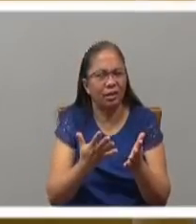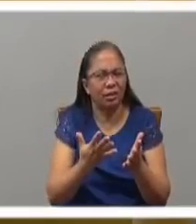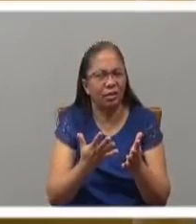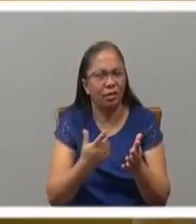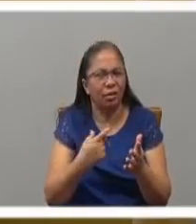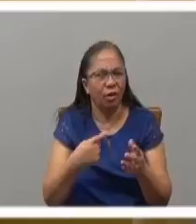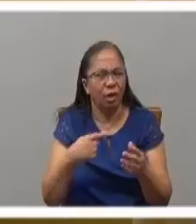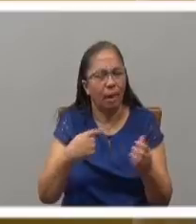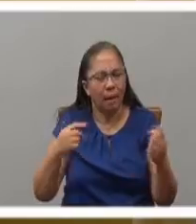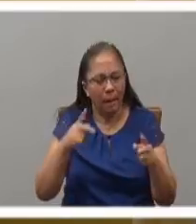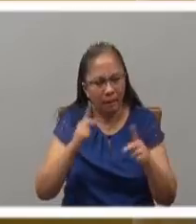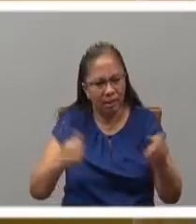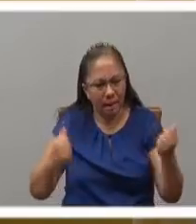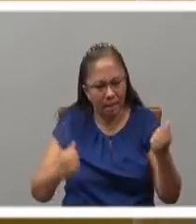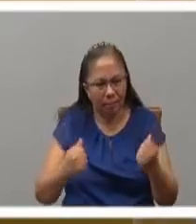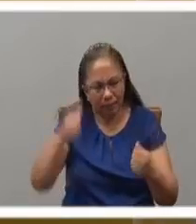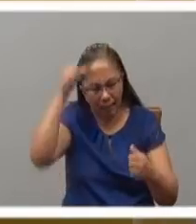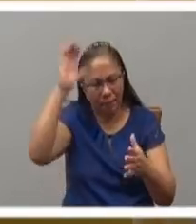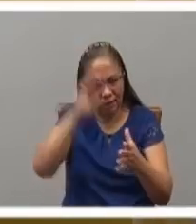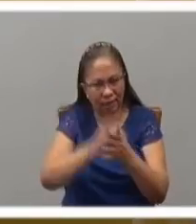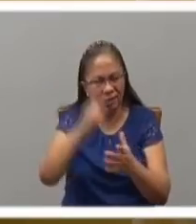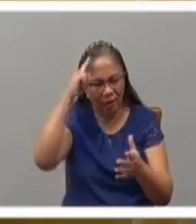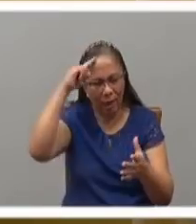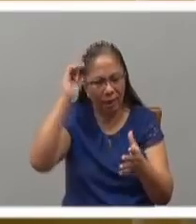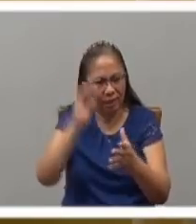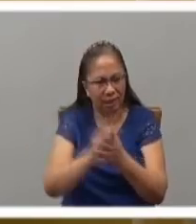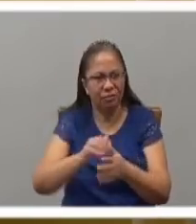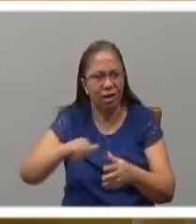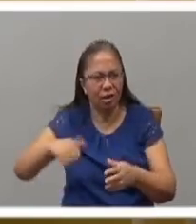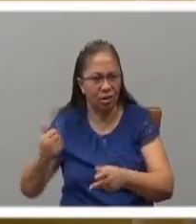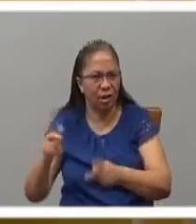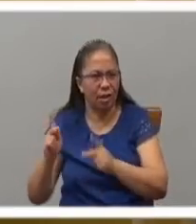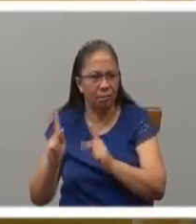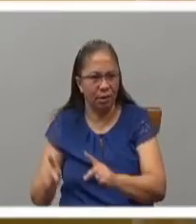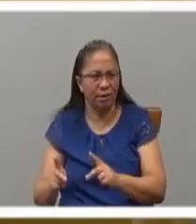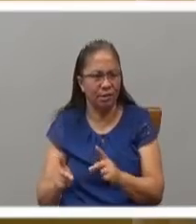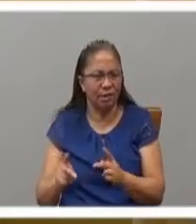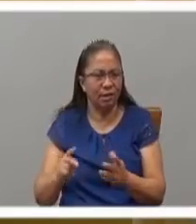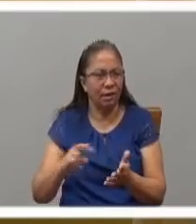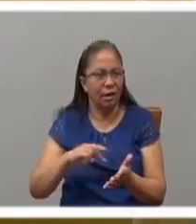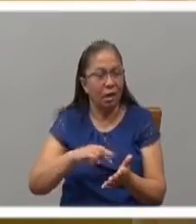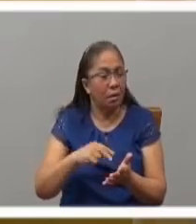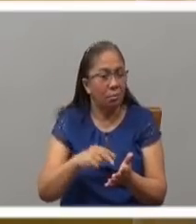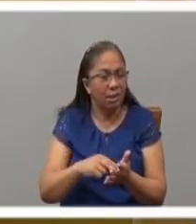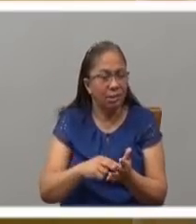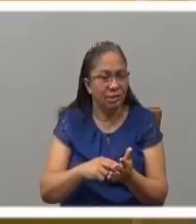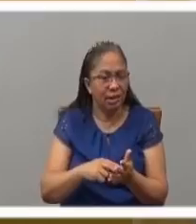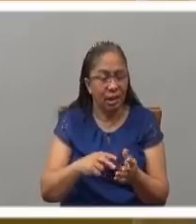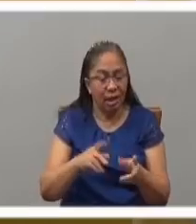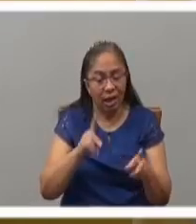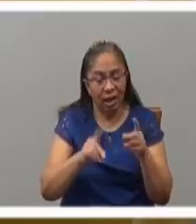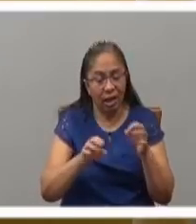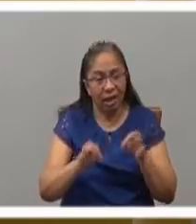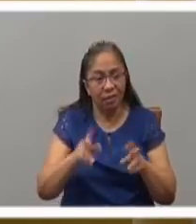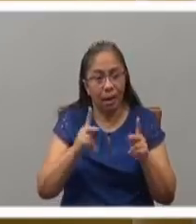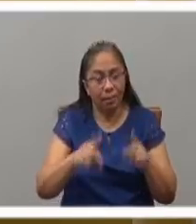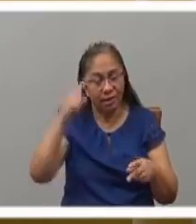faith is for them. And so a faithful person is a reliable person,